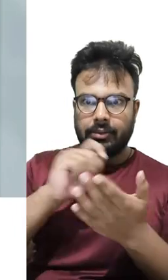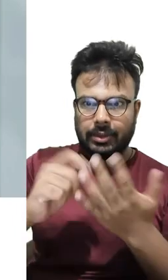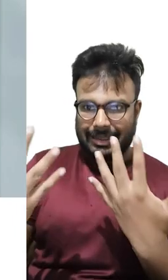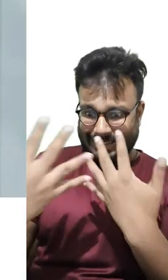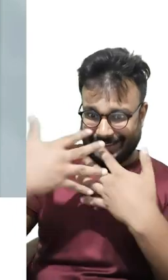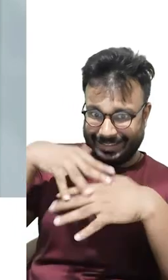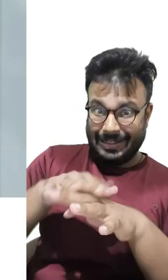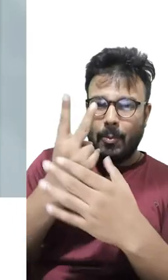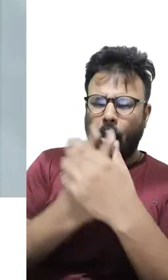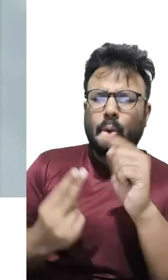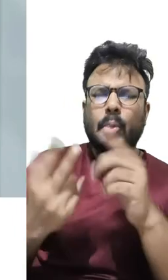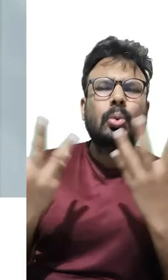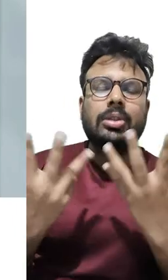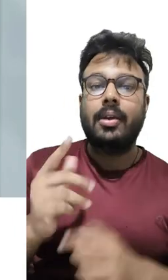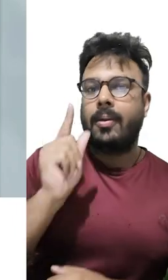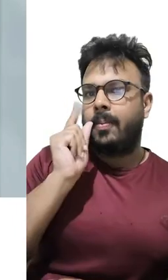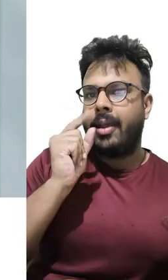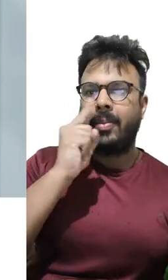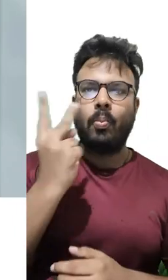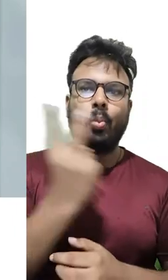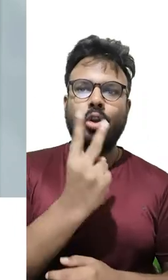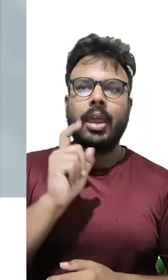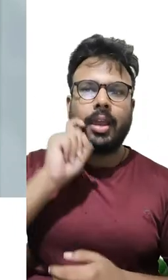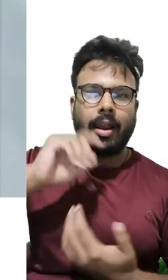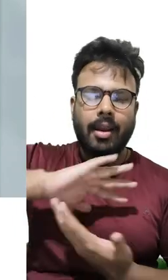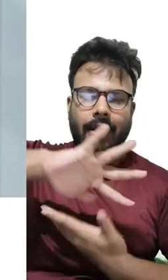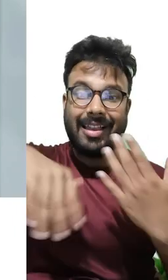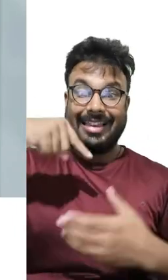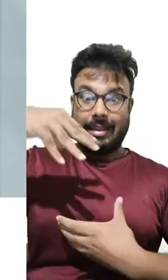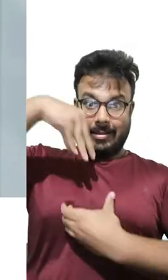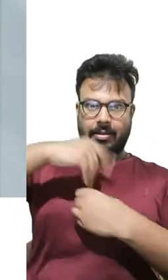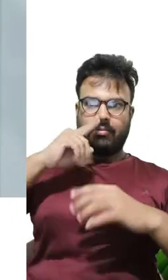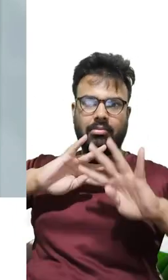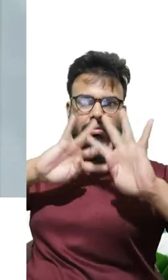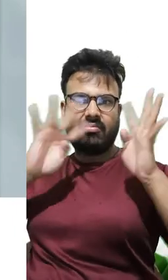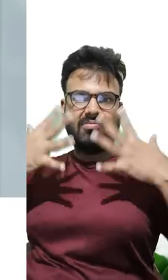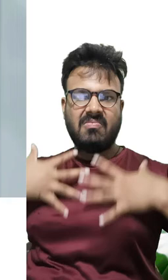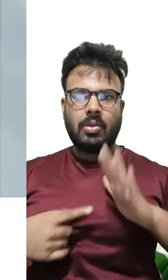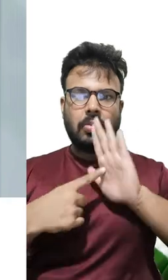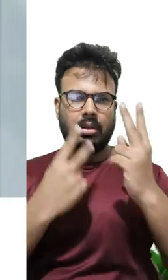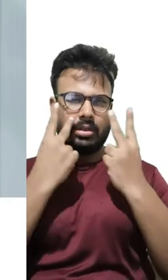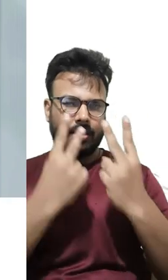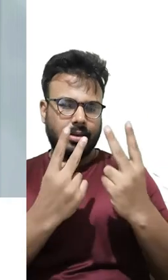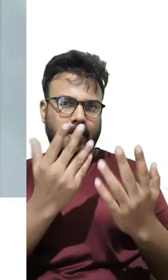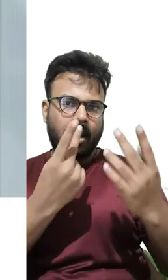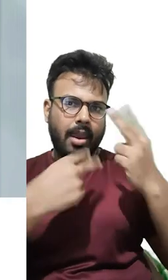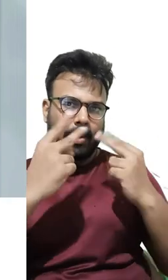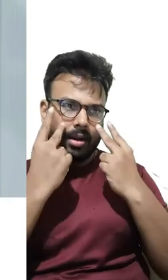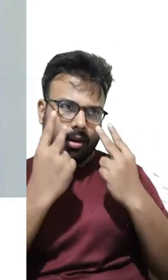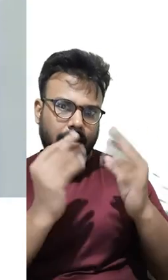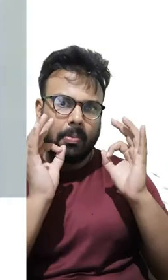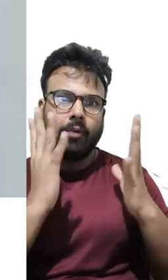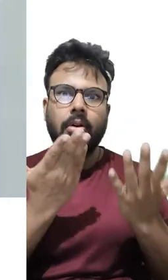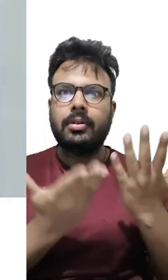also interesting to note the combination of both male and female sexual organs within the body of the Devi. Perhaps reflecting